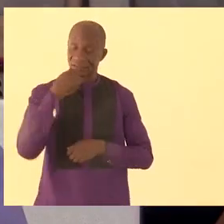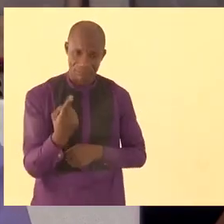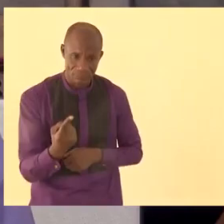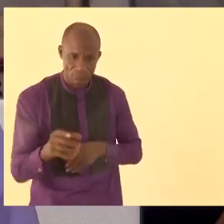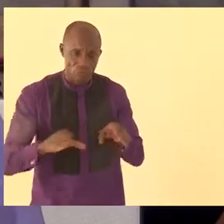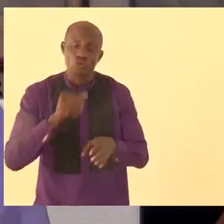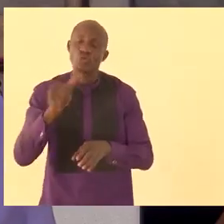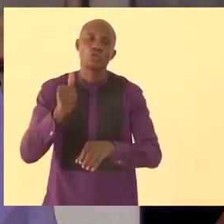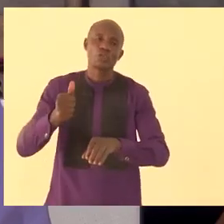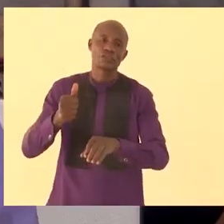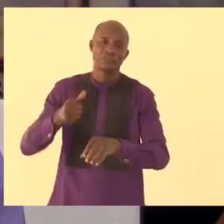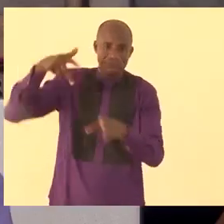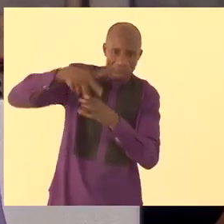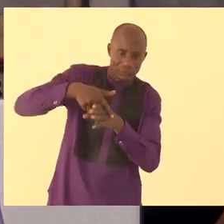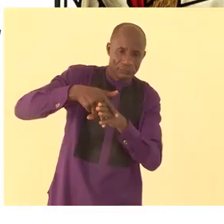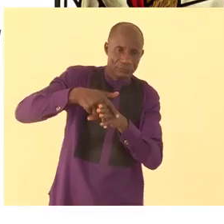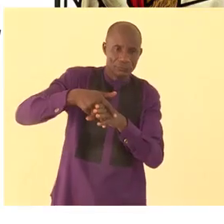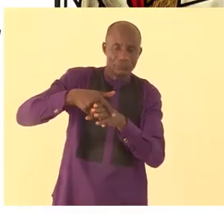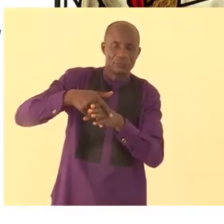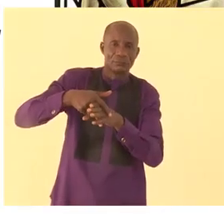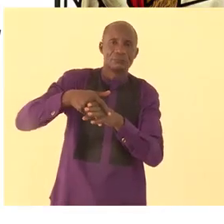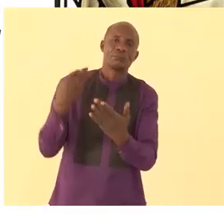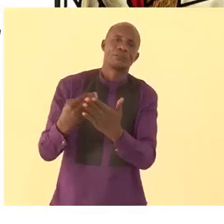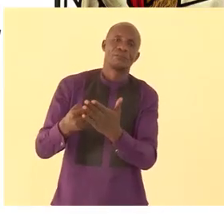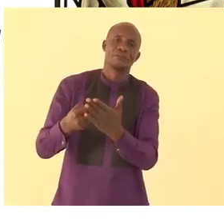says, do not extort money.